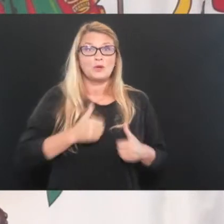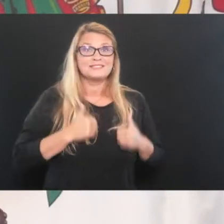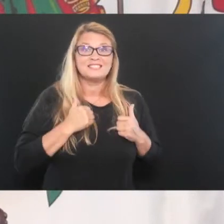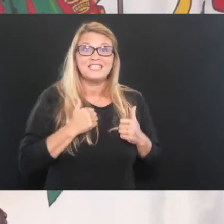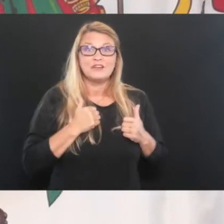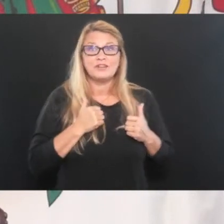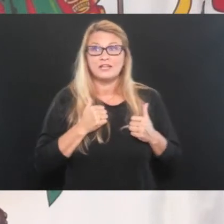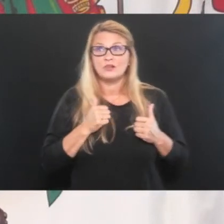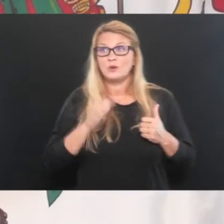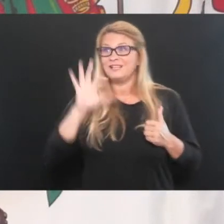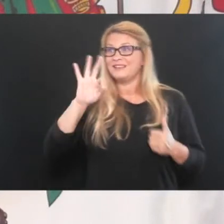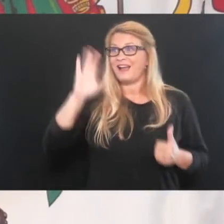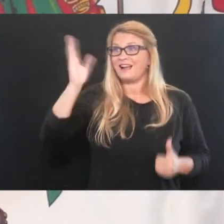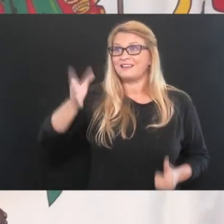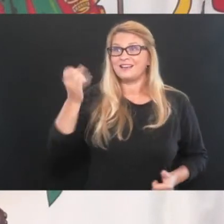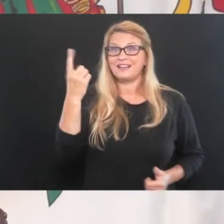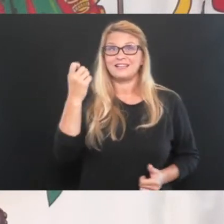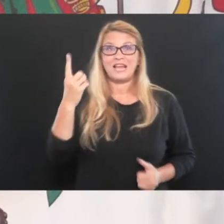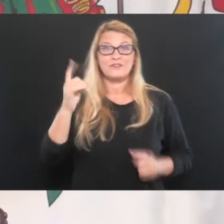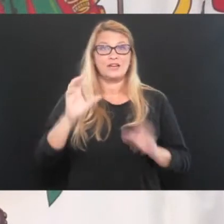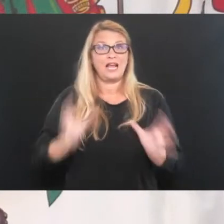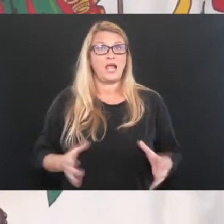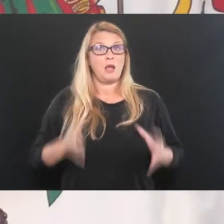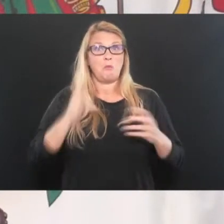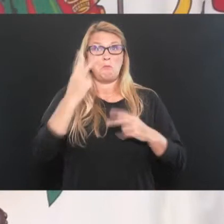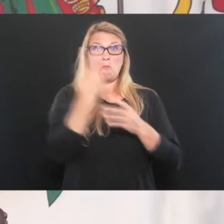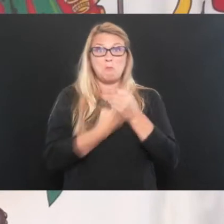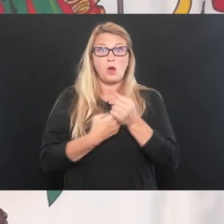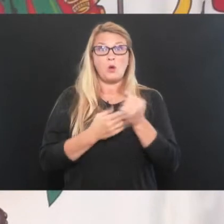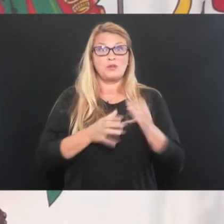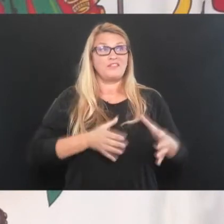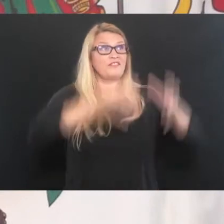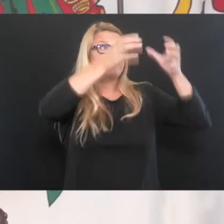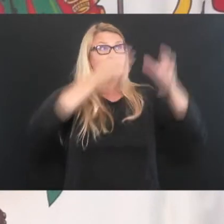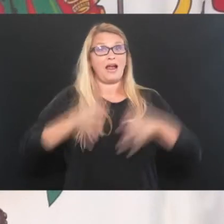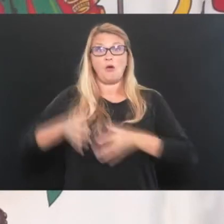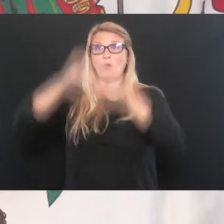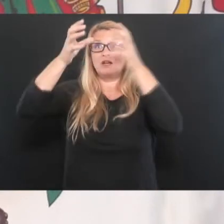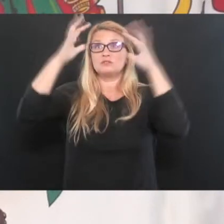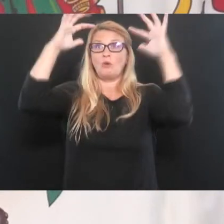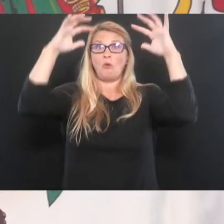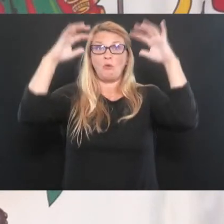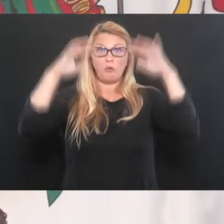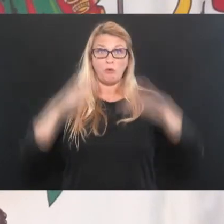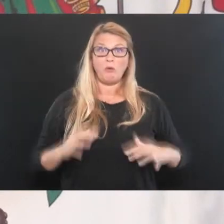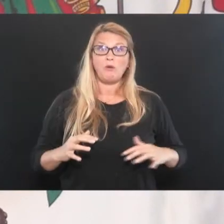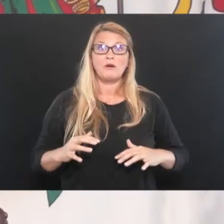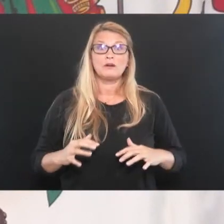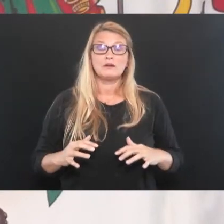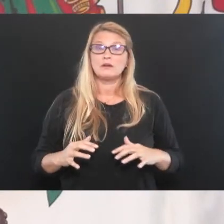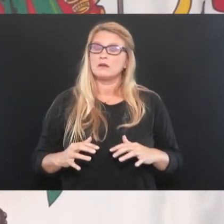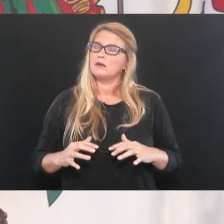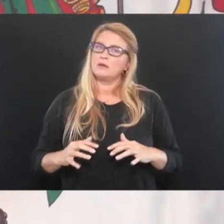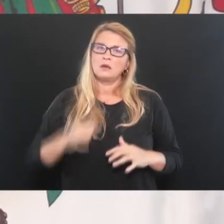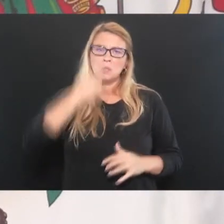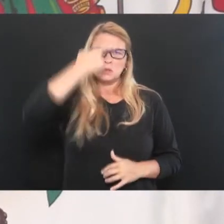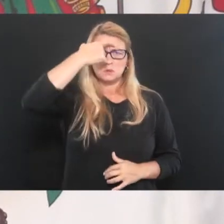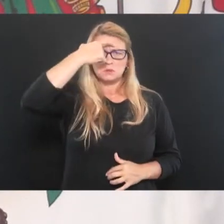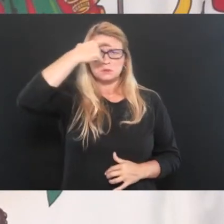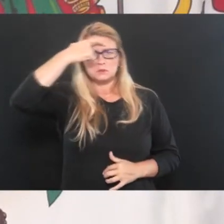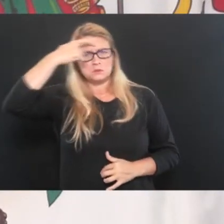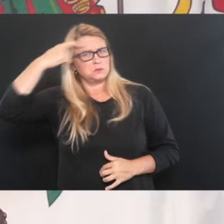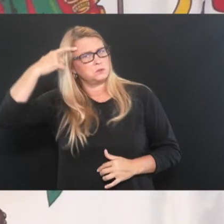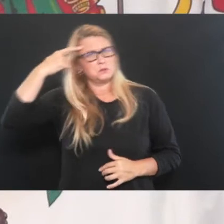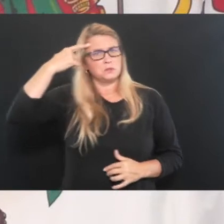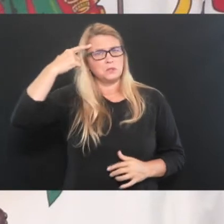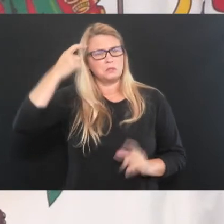Trade Centers went down, the towers, it scarred us, and we'll remember that